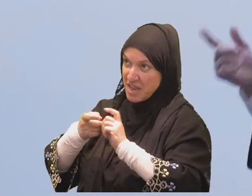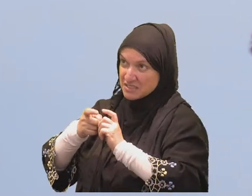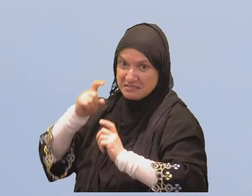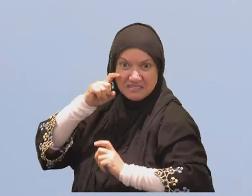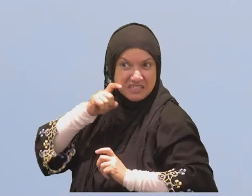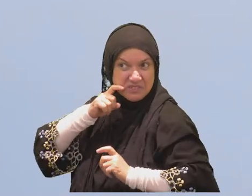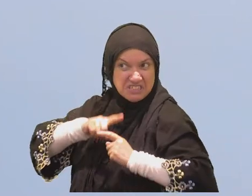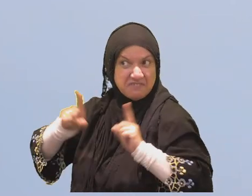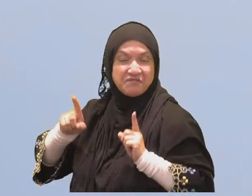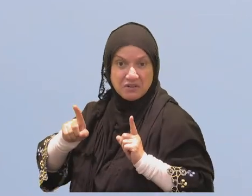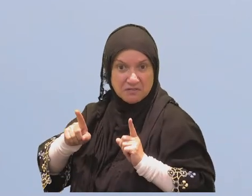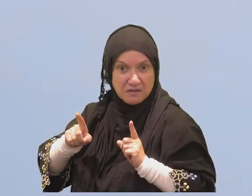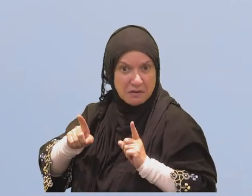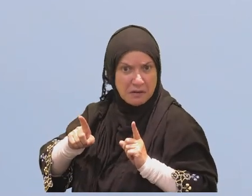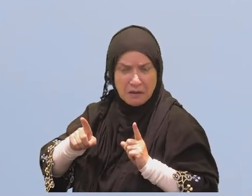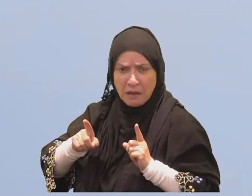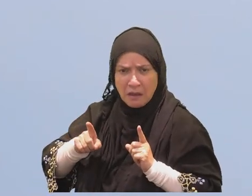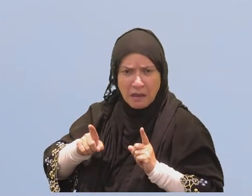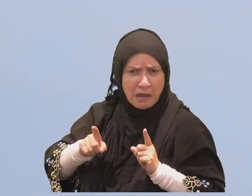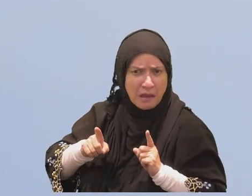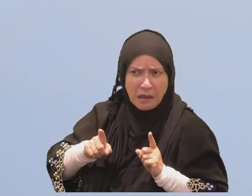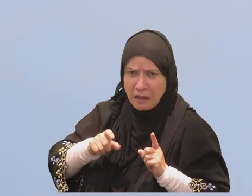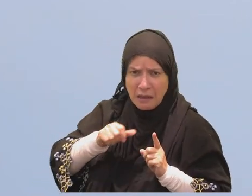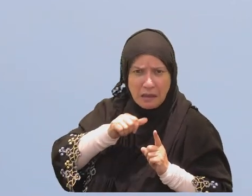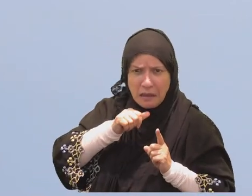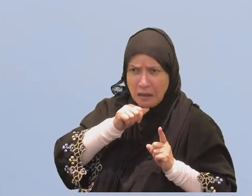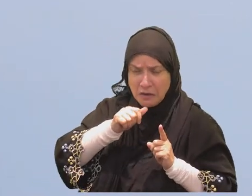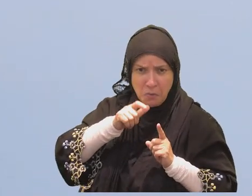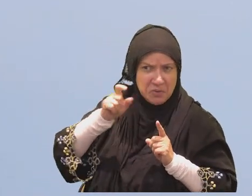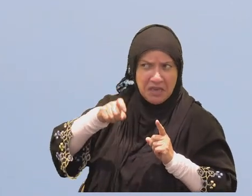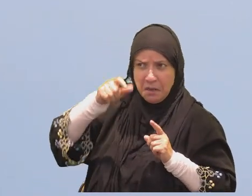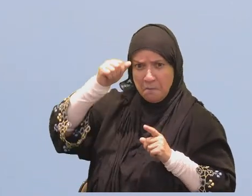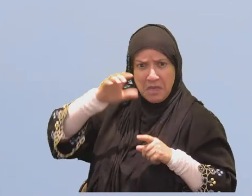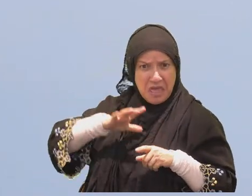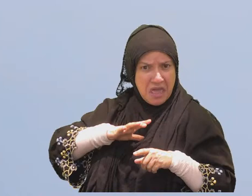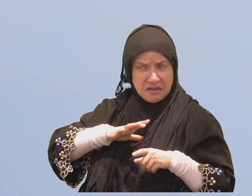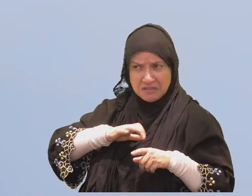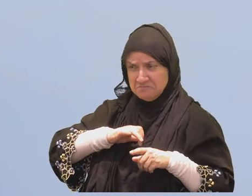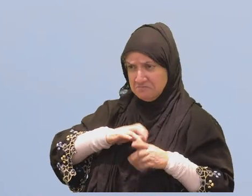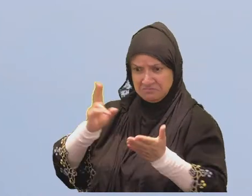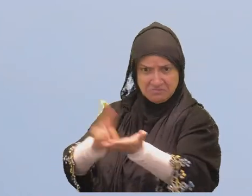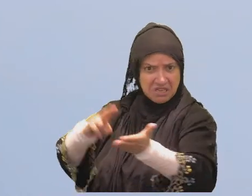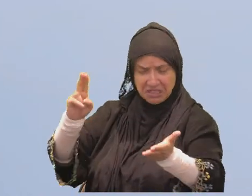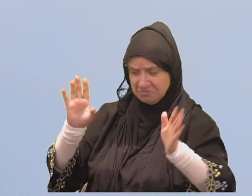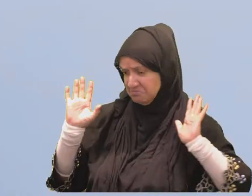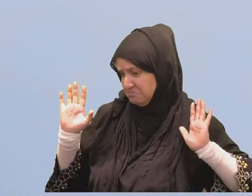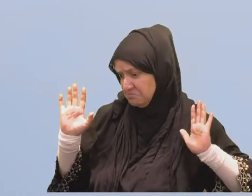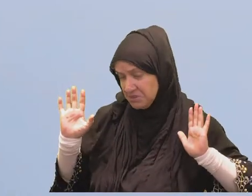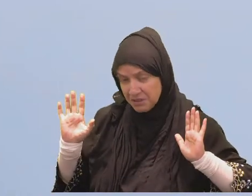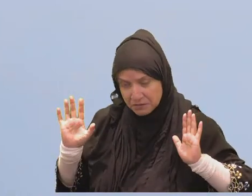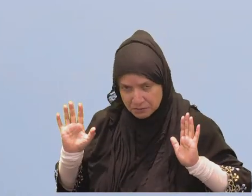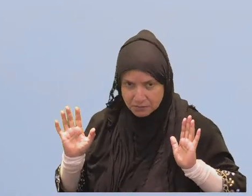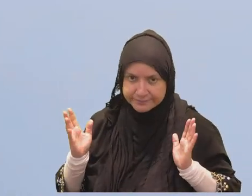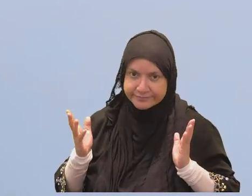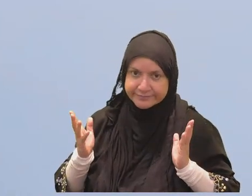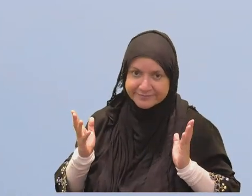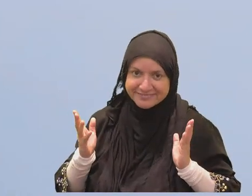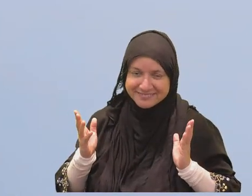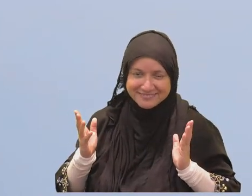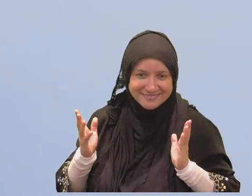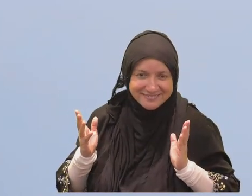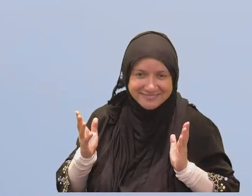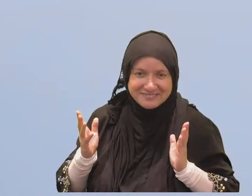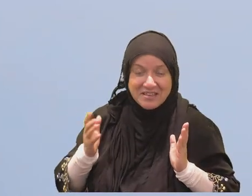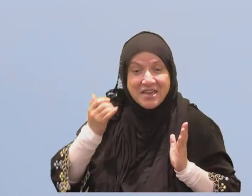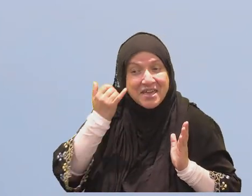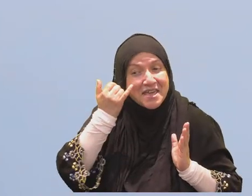get this surgery and the hormones and all of that? And If your parents try to stop you, you can be taken from your parents'